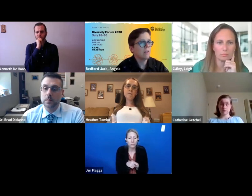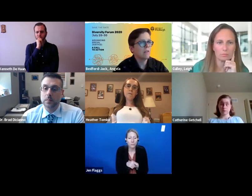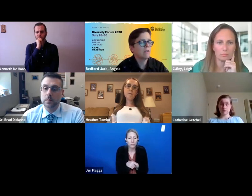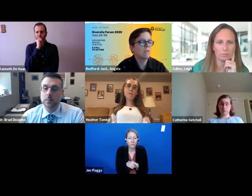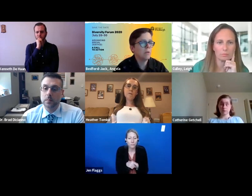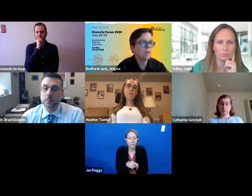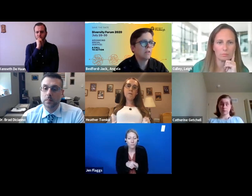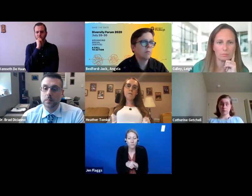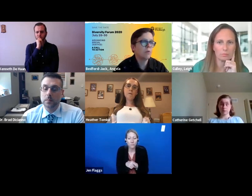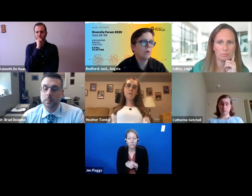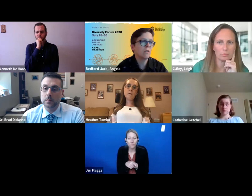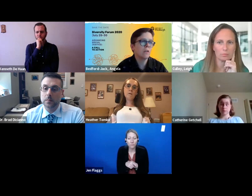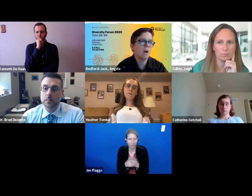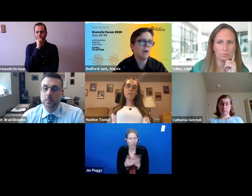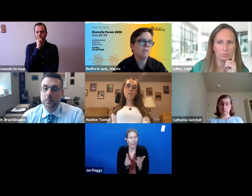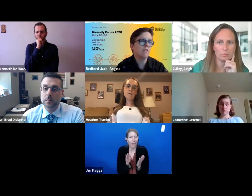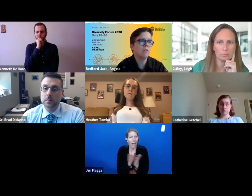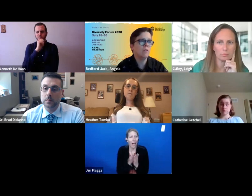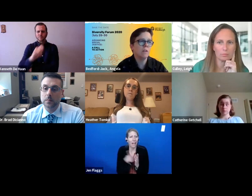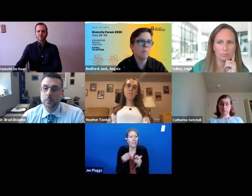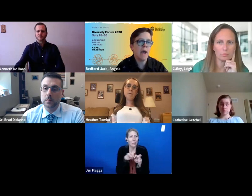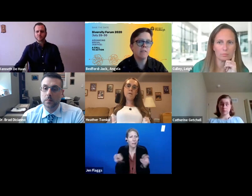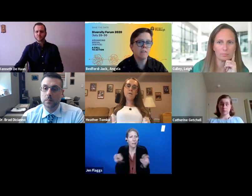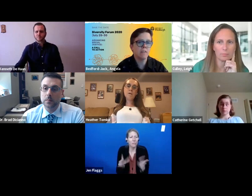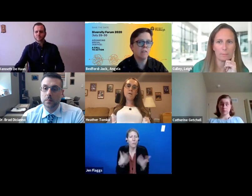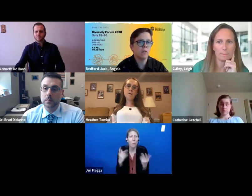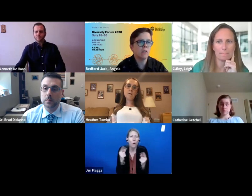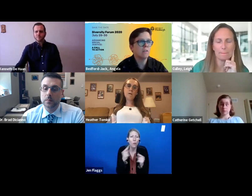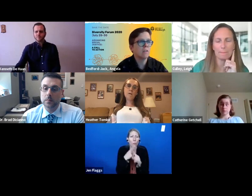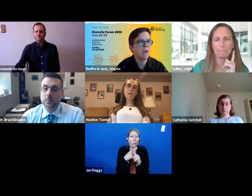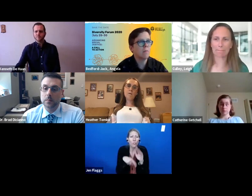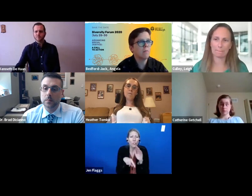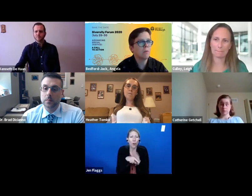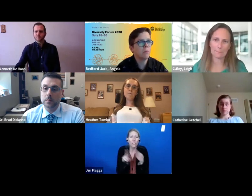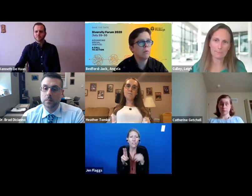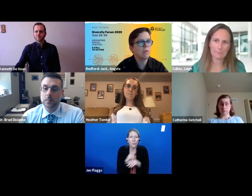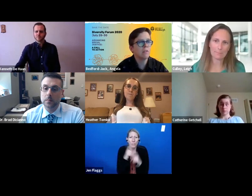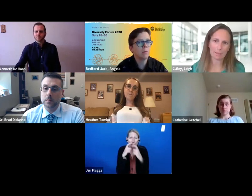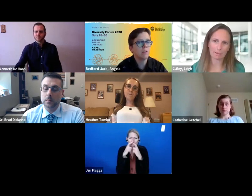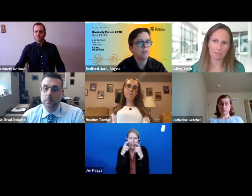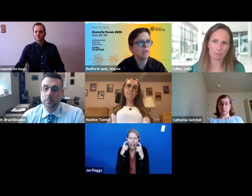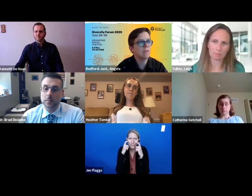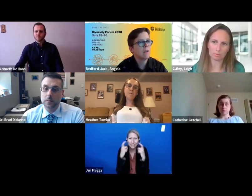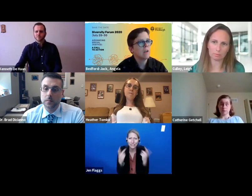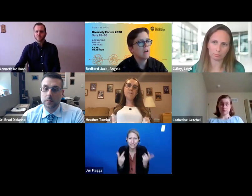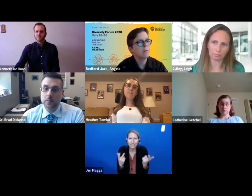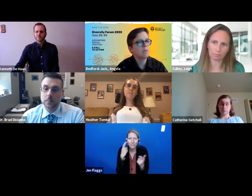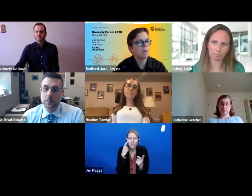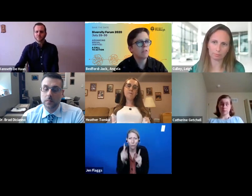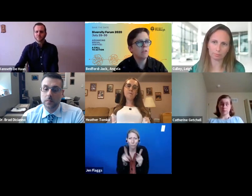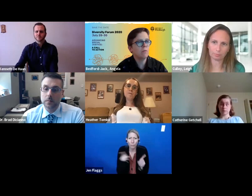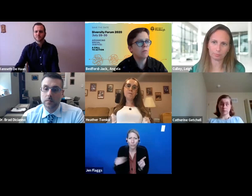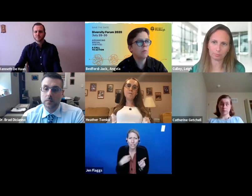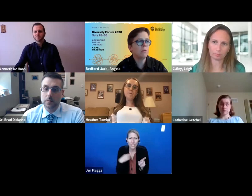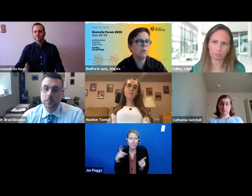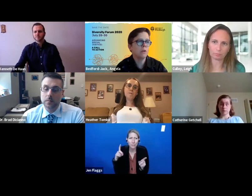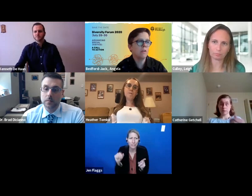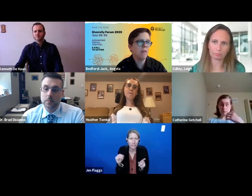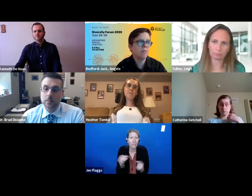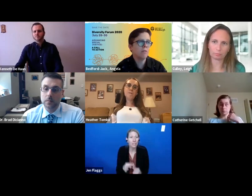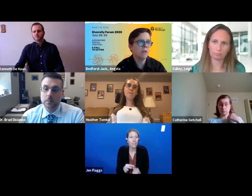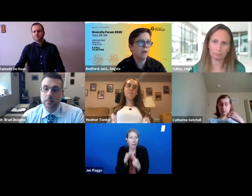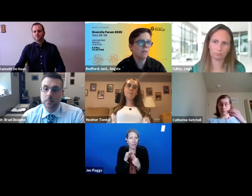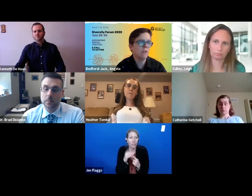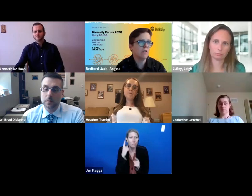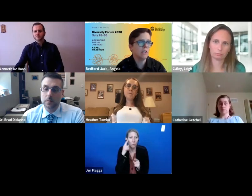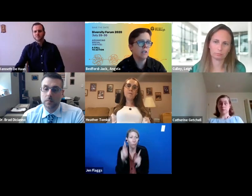asking for the panelists to speak to the pros and cons of using masks during this time for people with disabilities, especially for people who